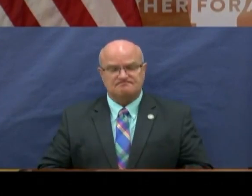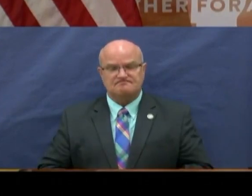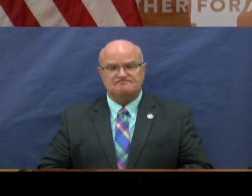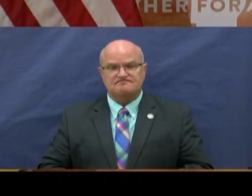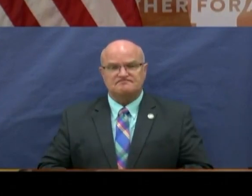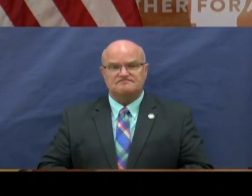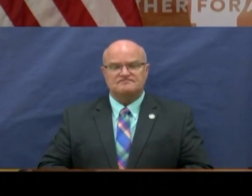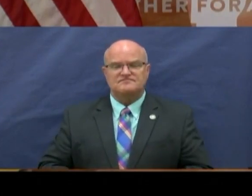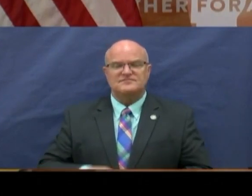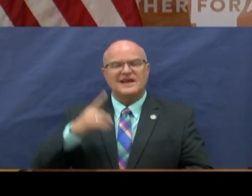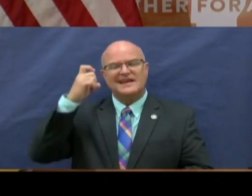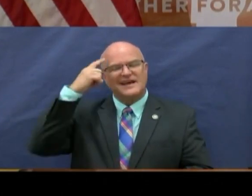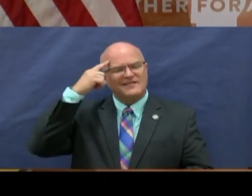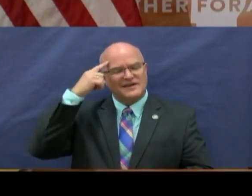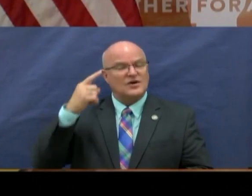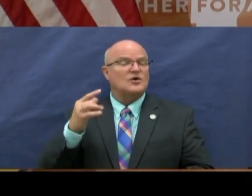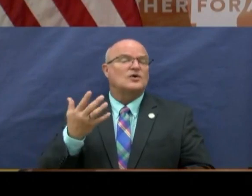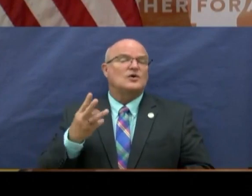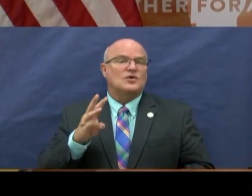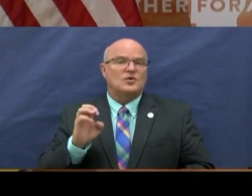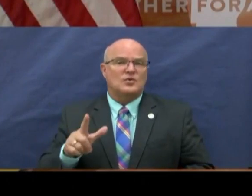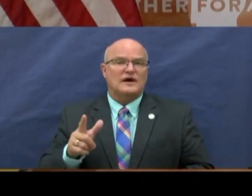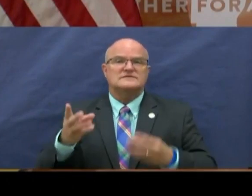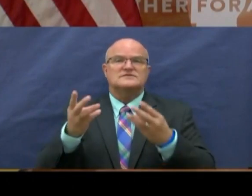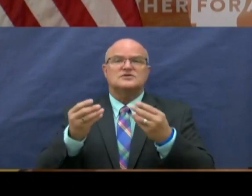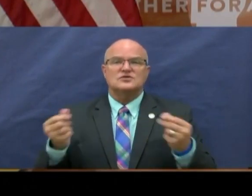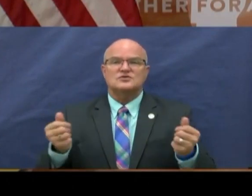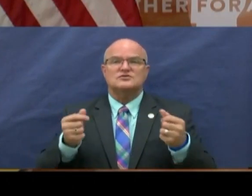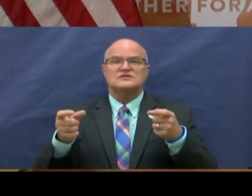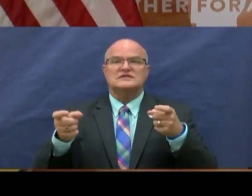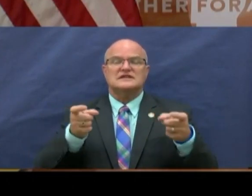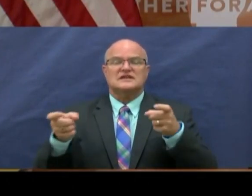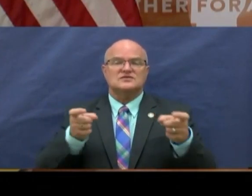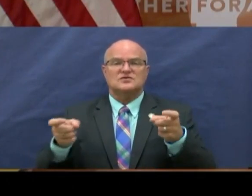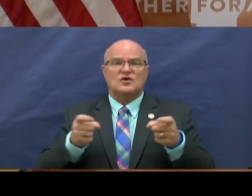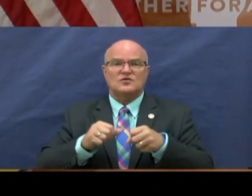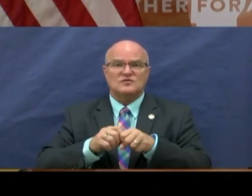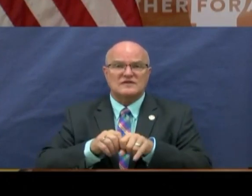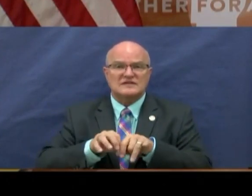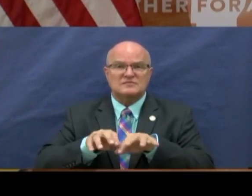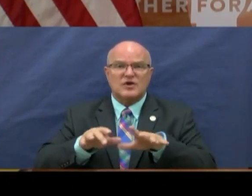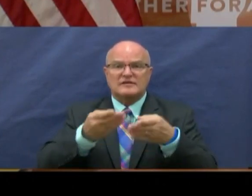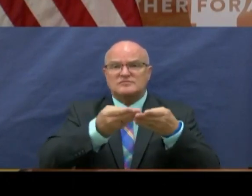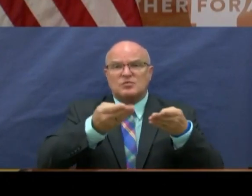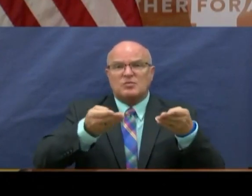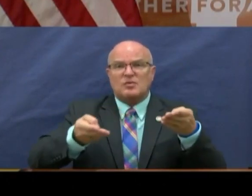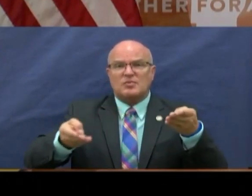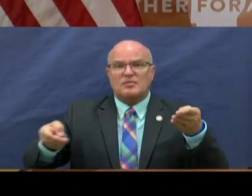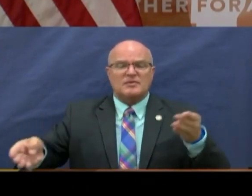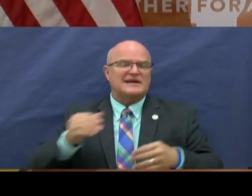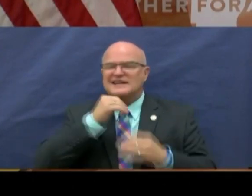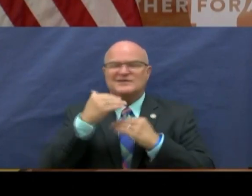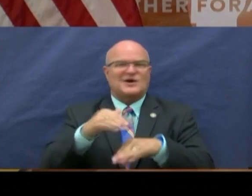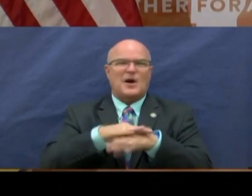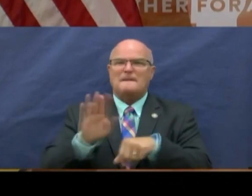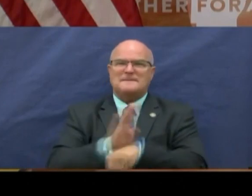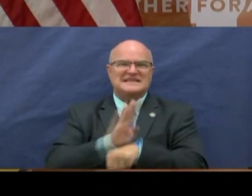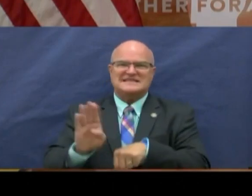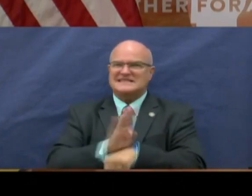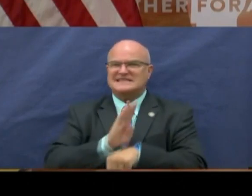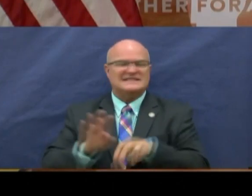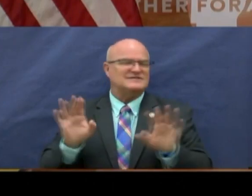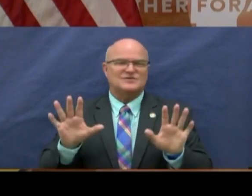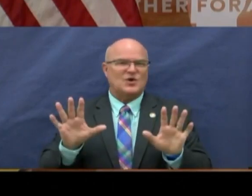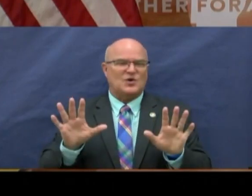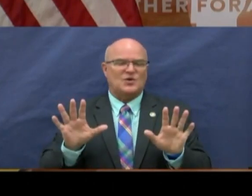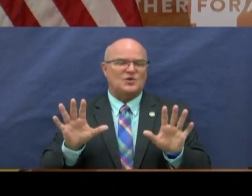the solution to control the spread of the virus is not restrictions on businesses. The